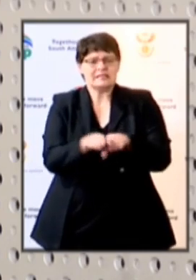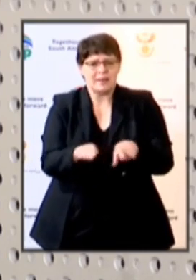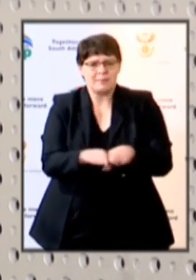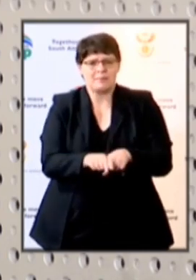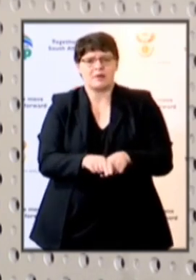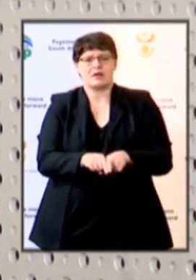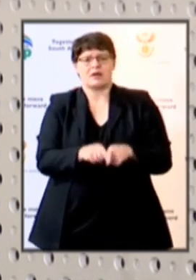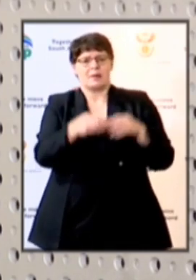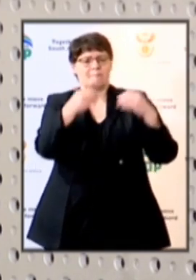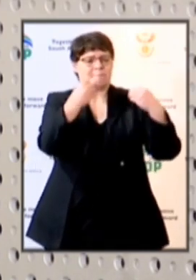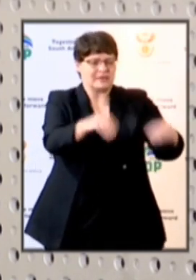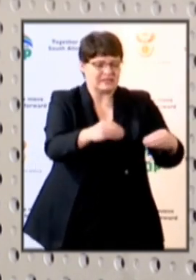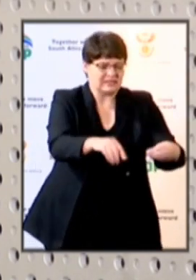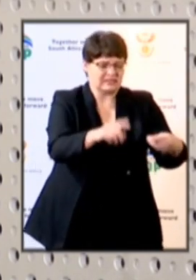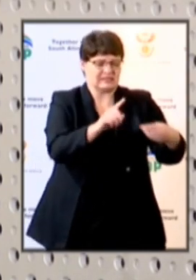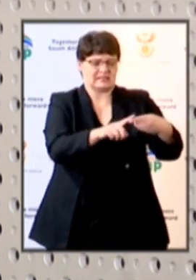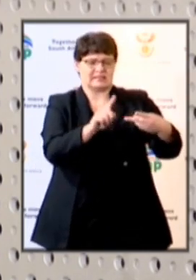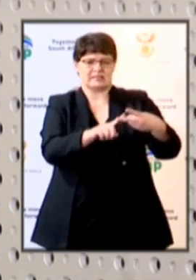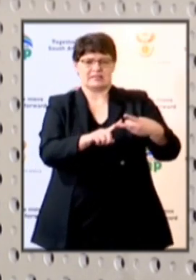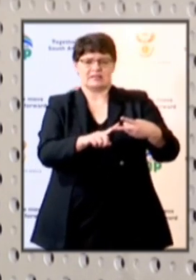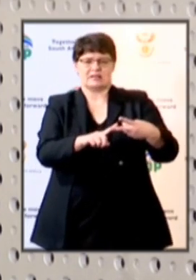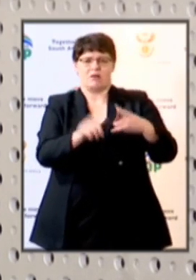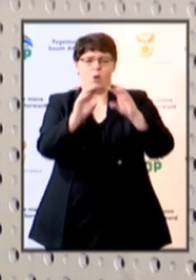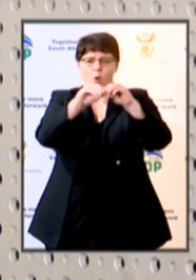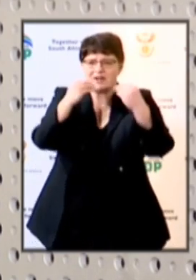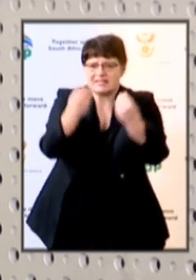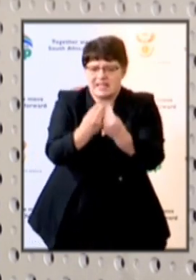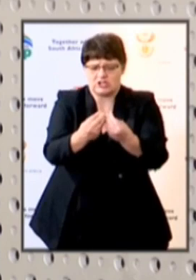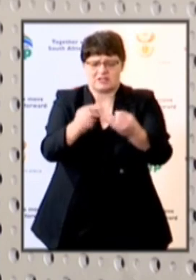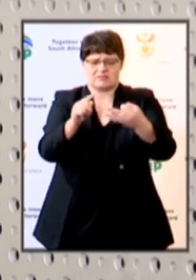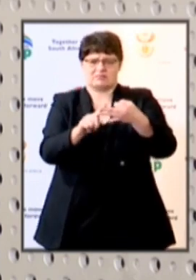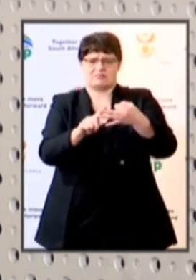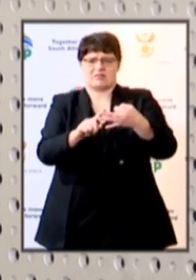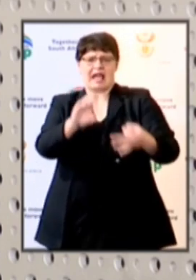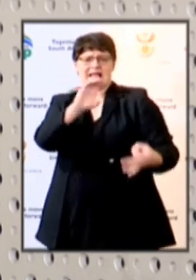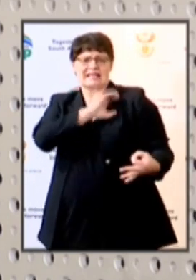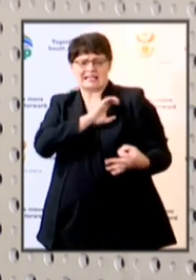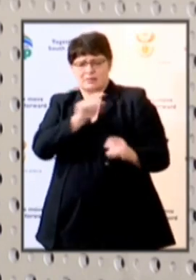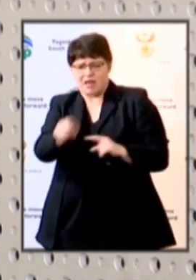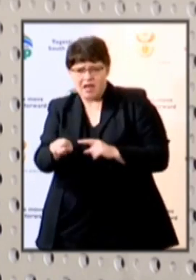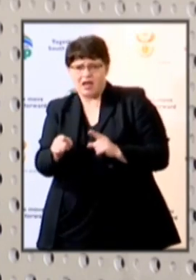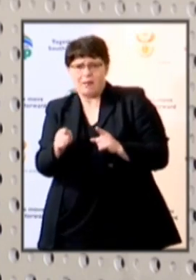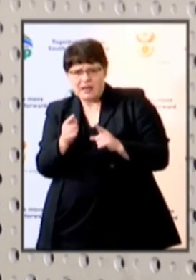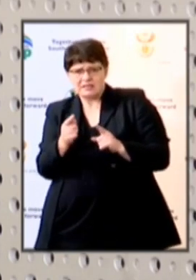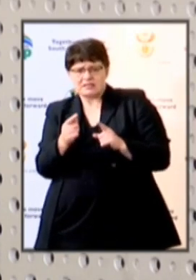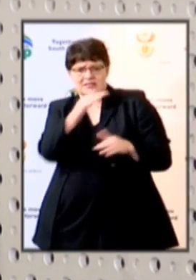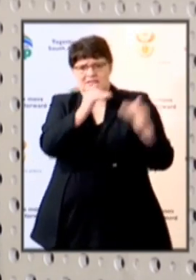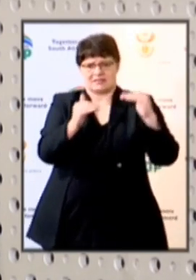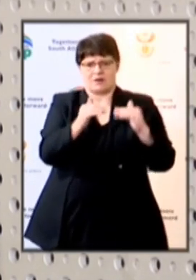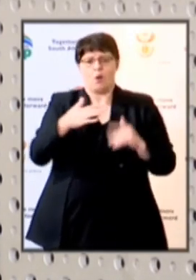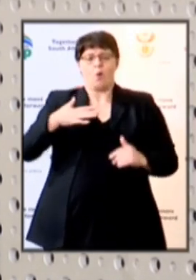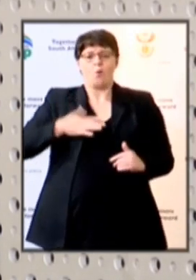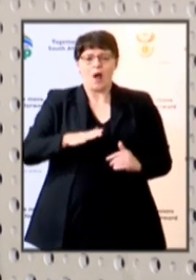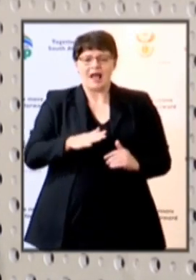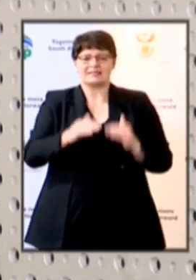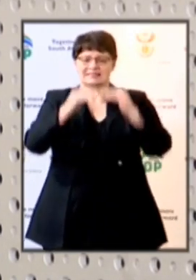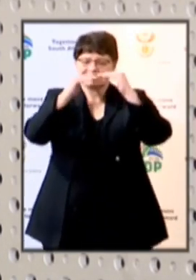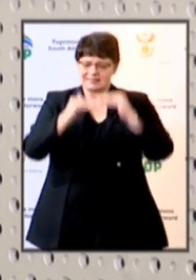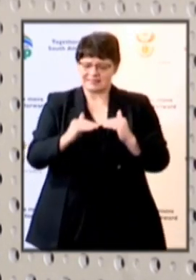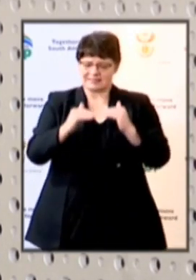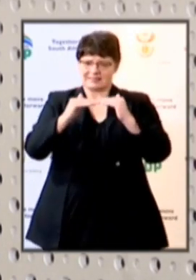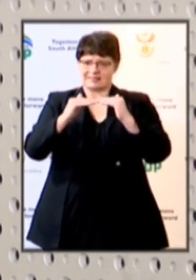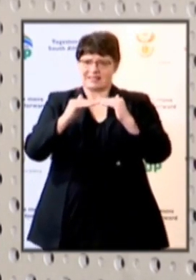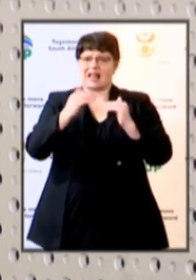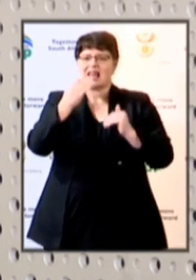bring the risk level in the economy down. If we can bring the risk down below a level 4, if we can get it to level 3, even